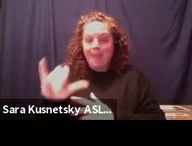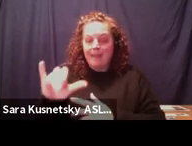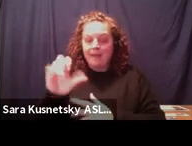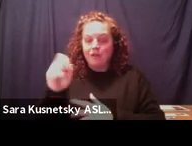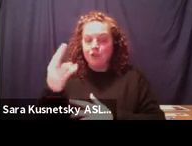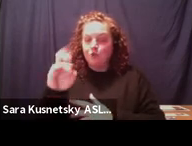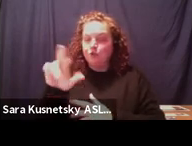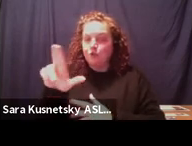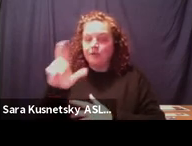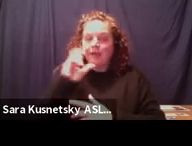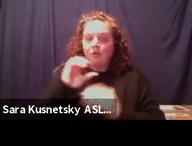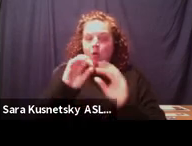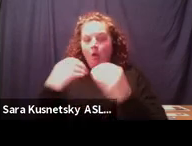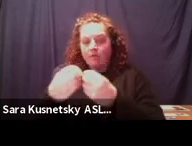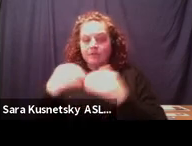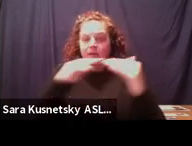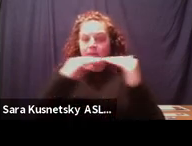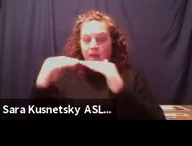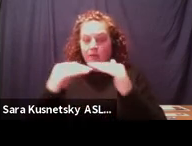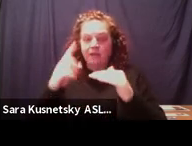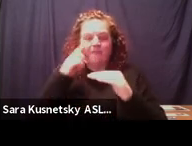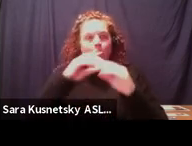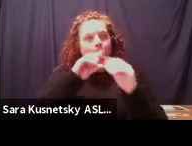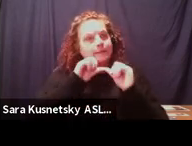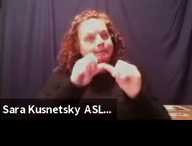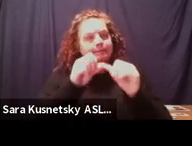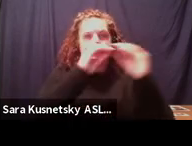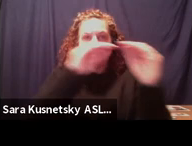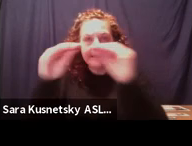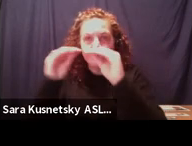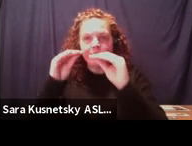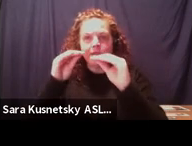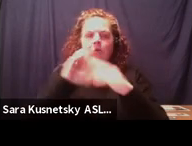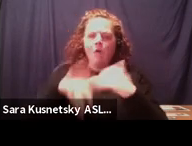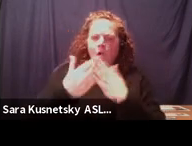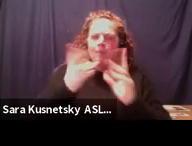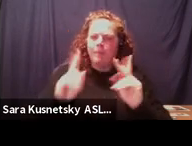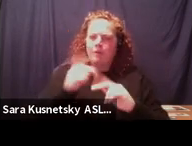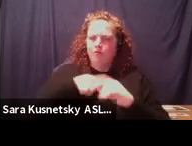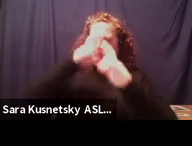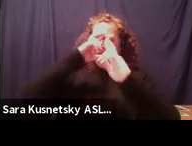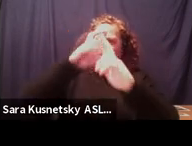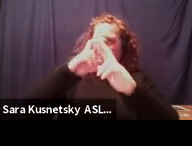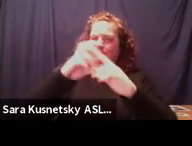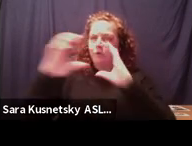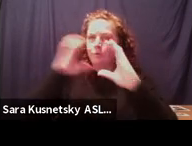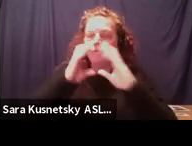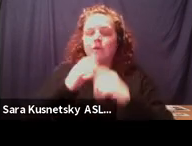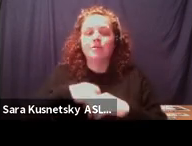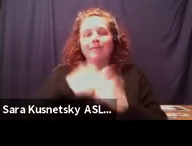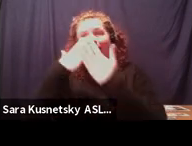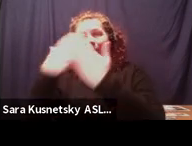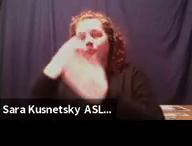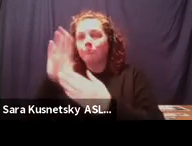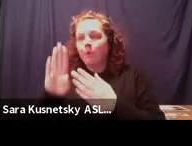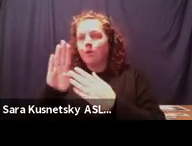teaching our students and all of our community members the importance of respectful communication. And thank you to the Boston Arts Academy and